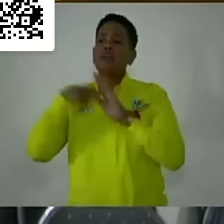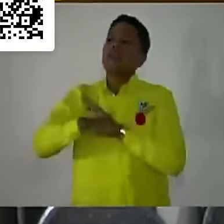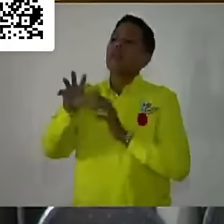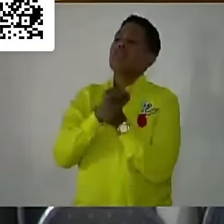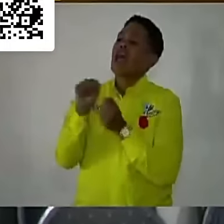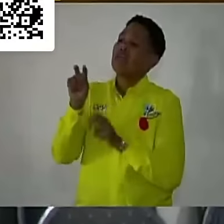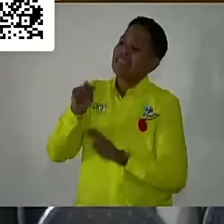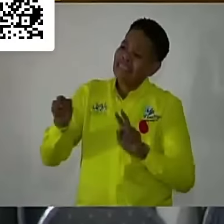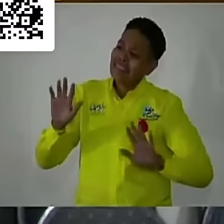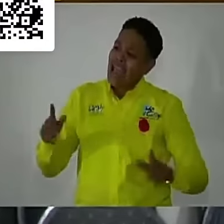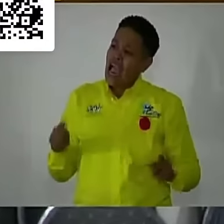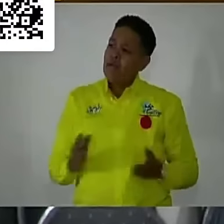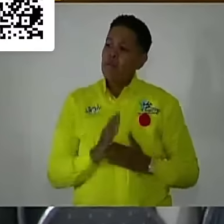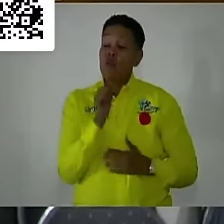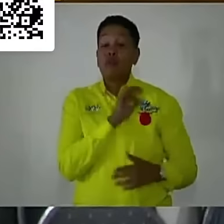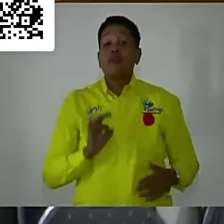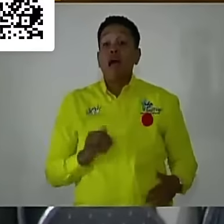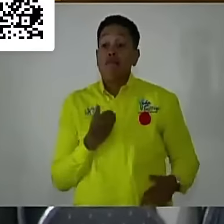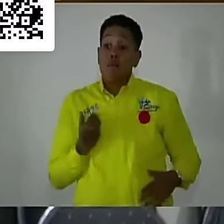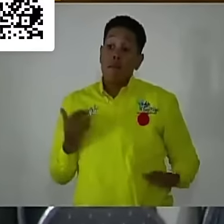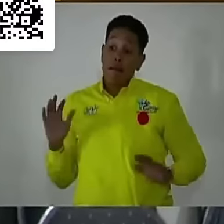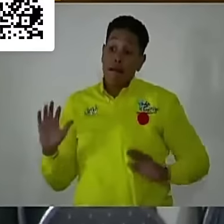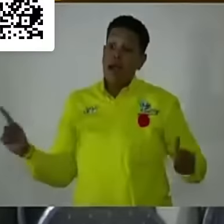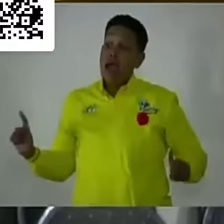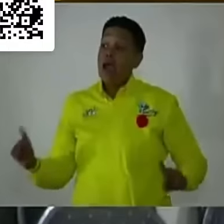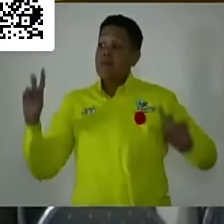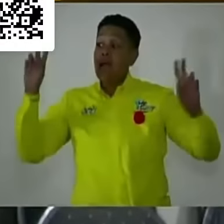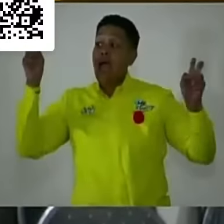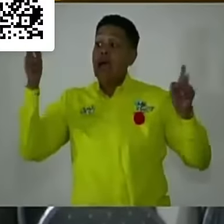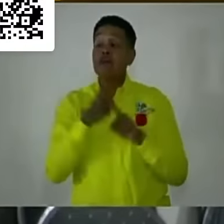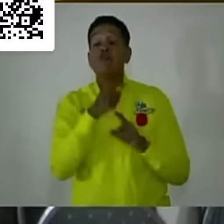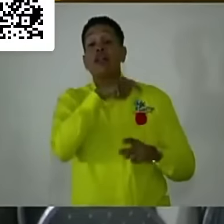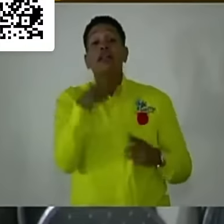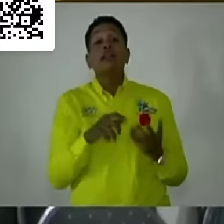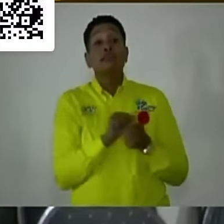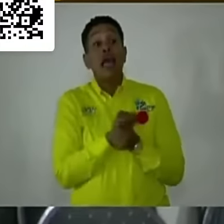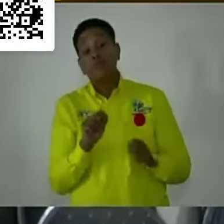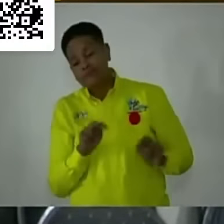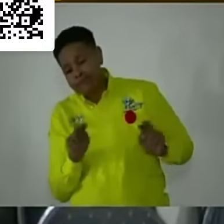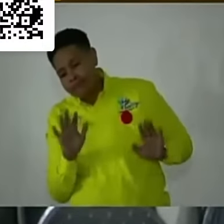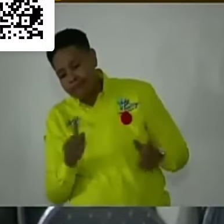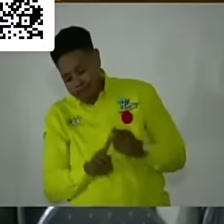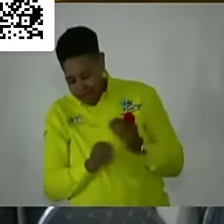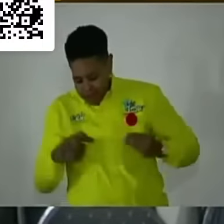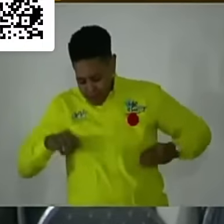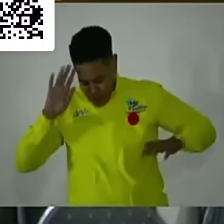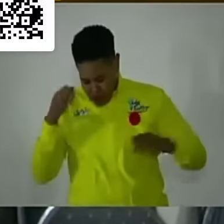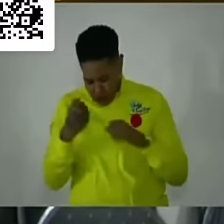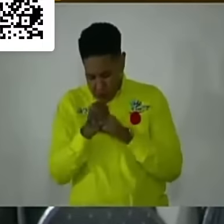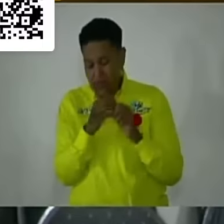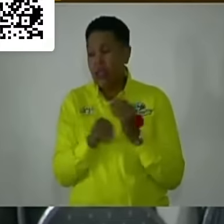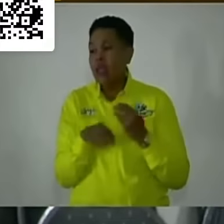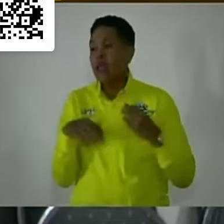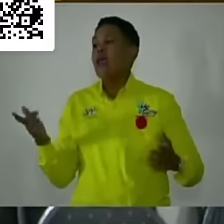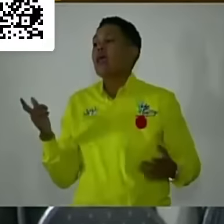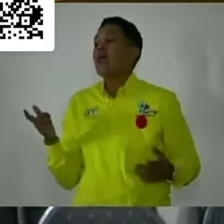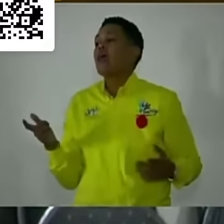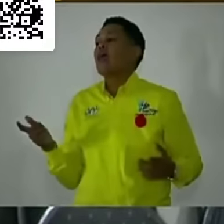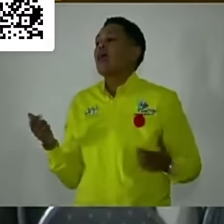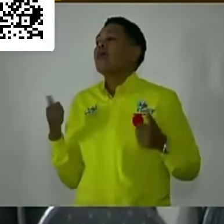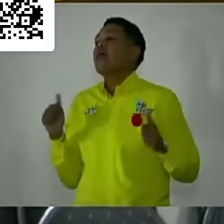damage by staff members, categorizing the damages, and we will make an